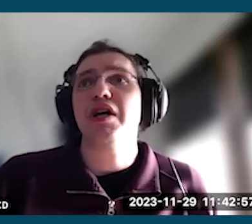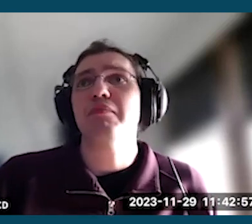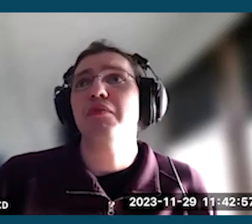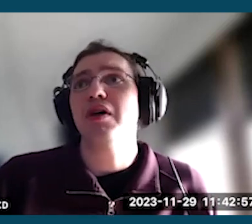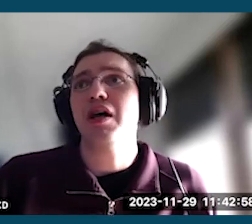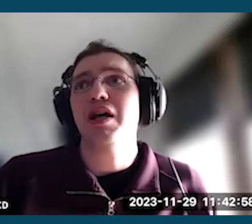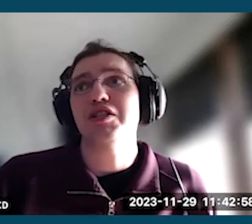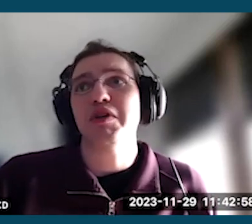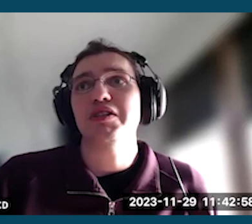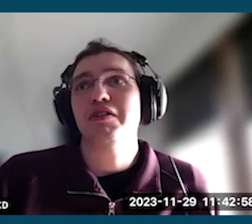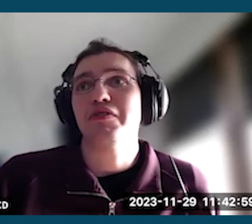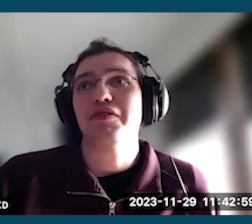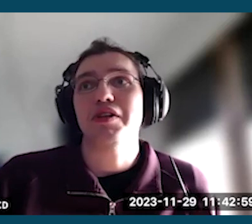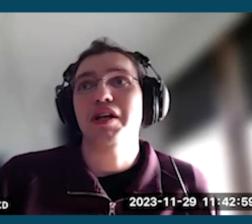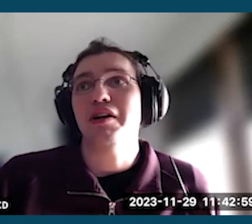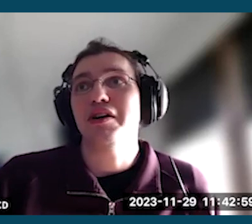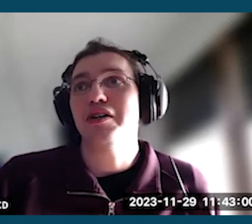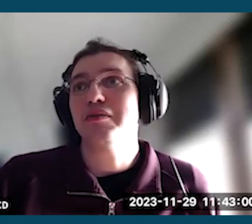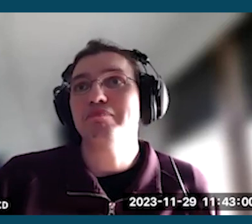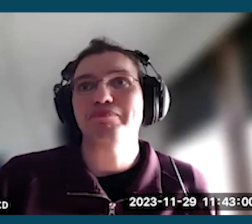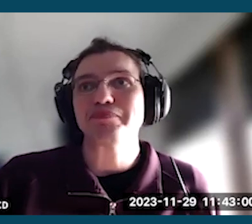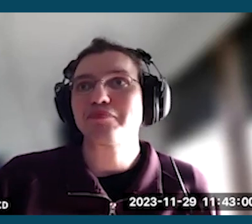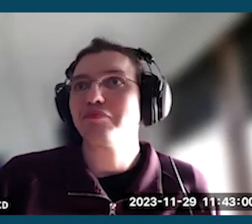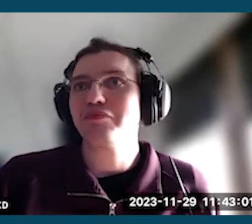experience time and space differently.